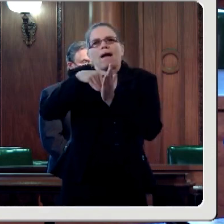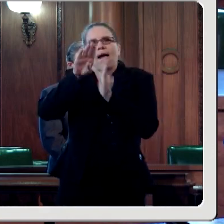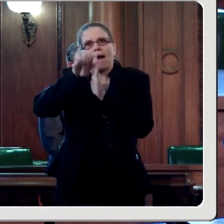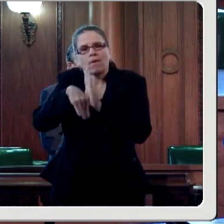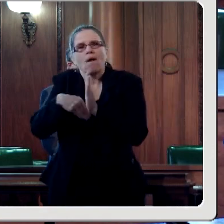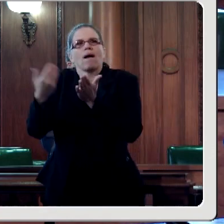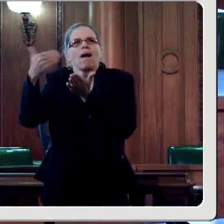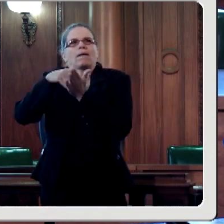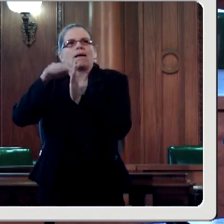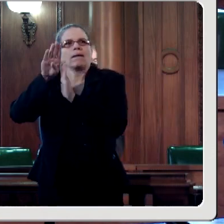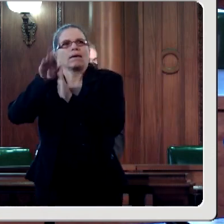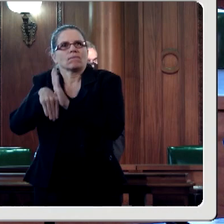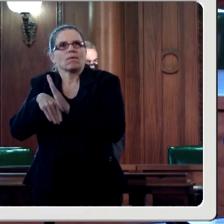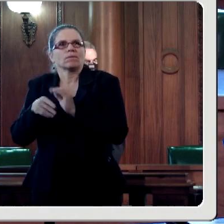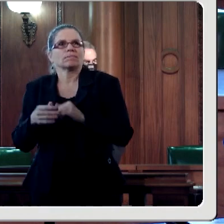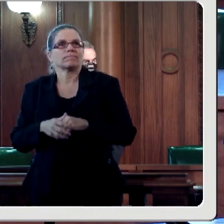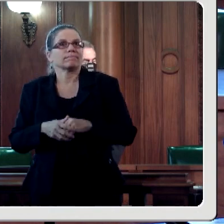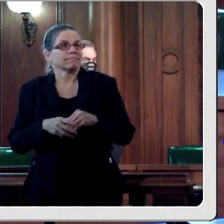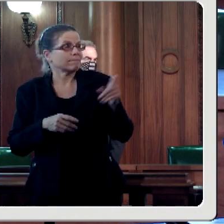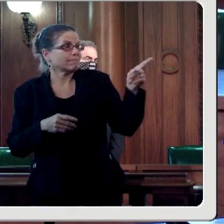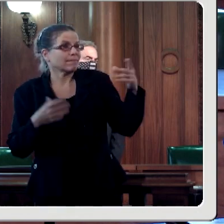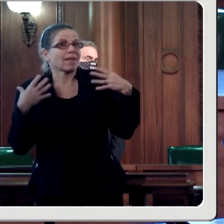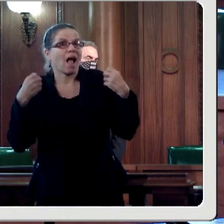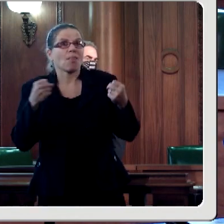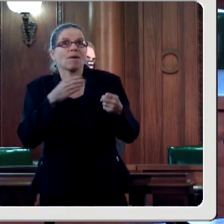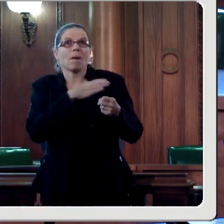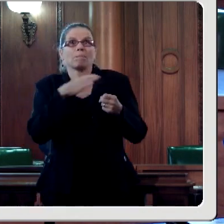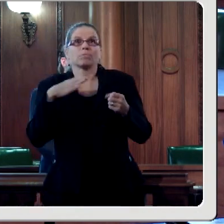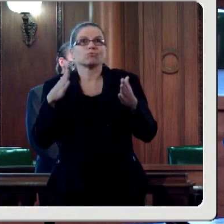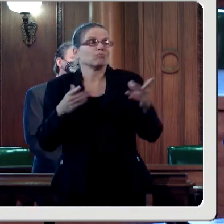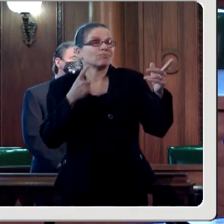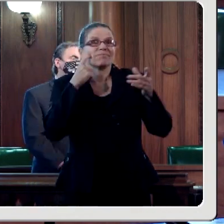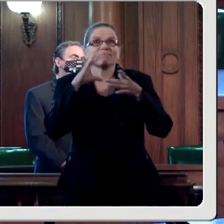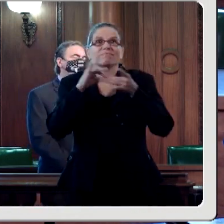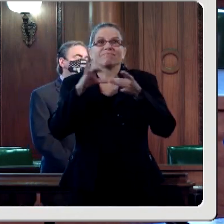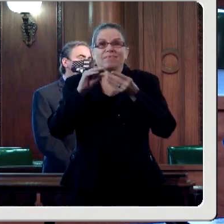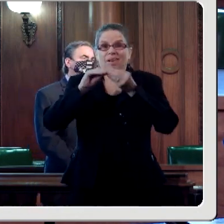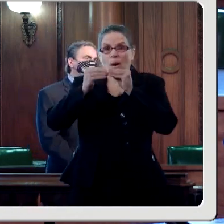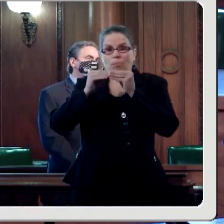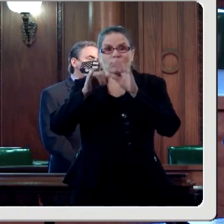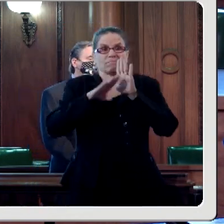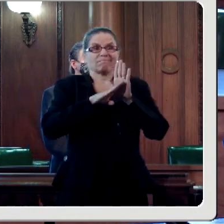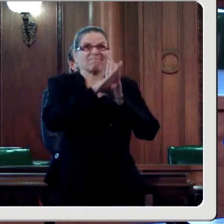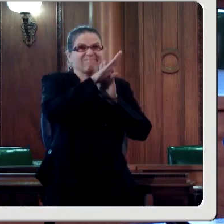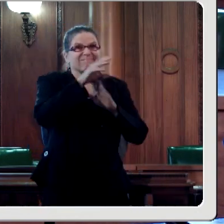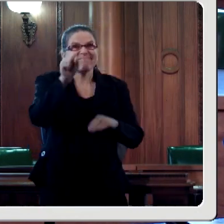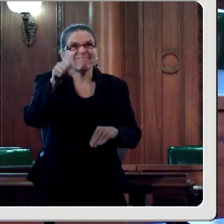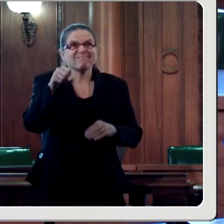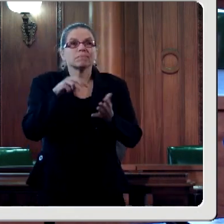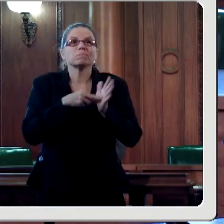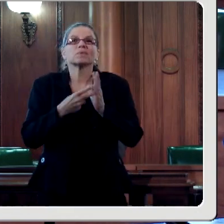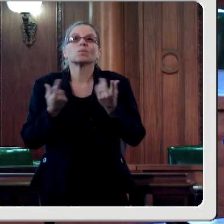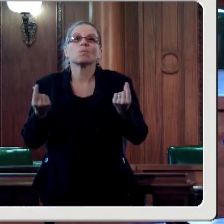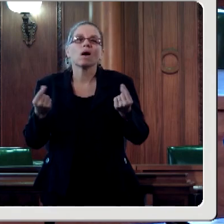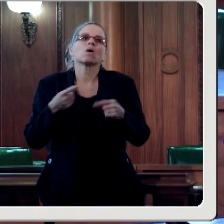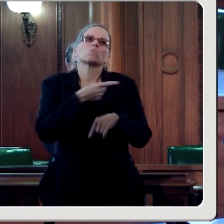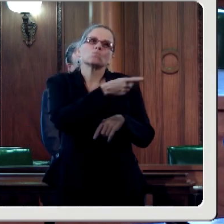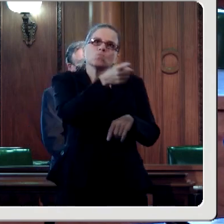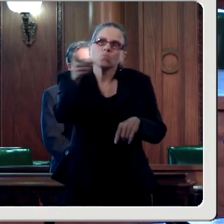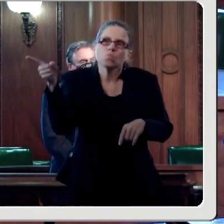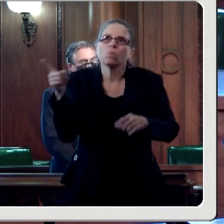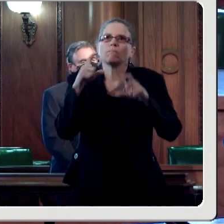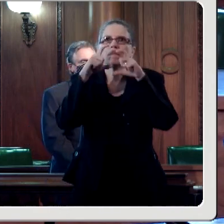Commissioner of Health of the increase in cases. But if we use our mask, wash our hands, and use the safe social